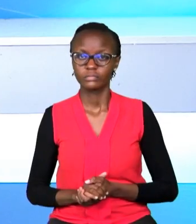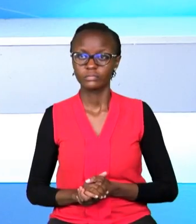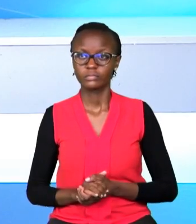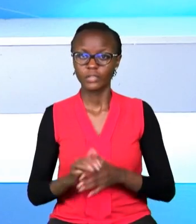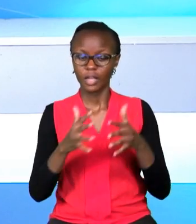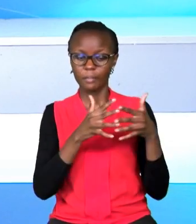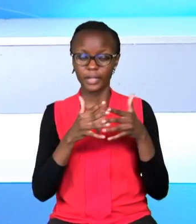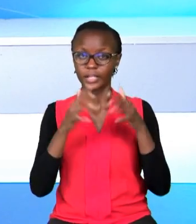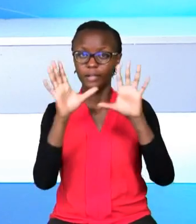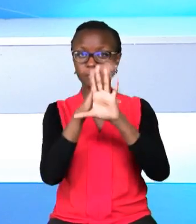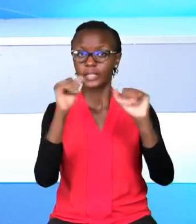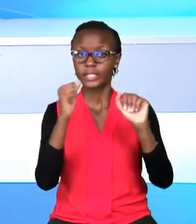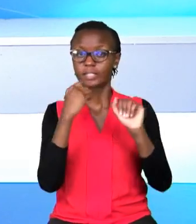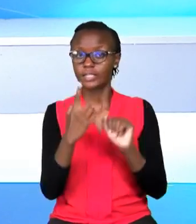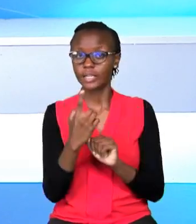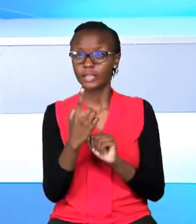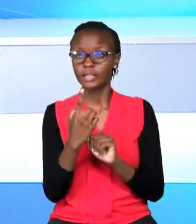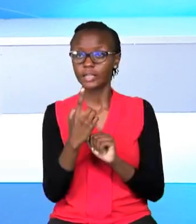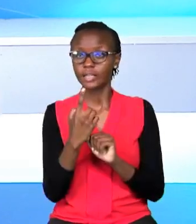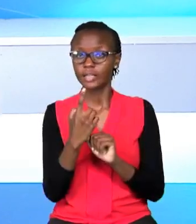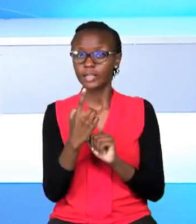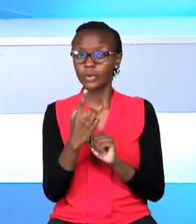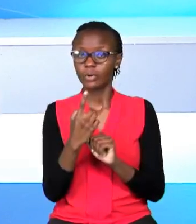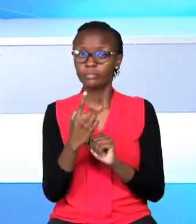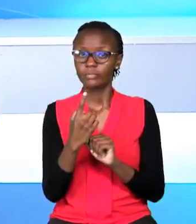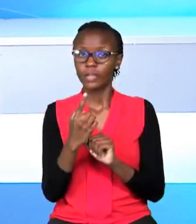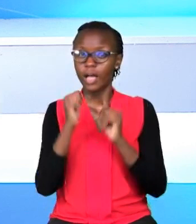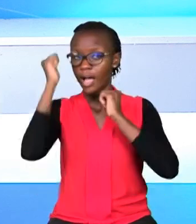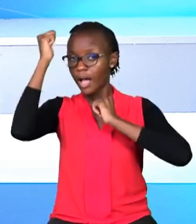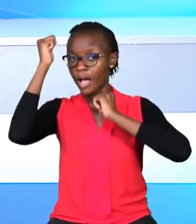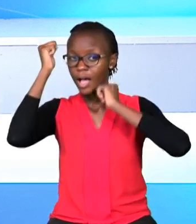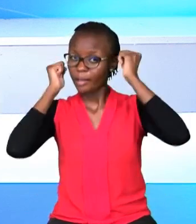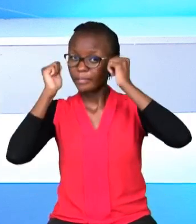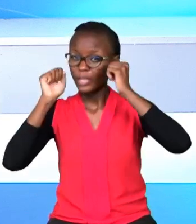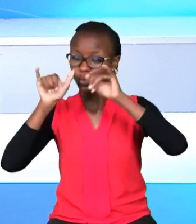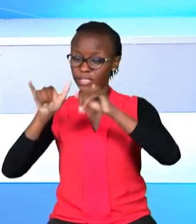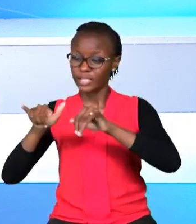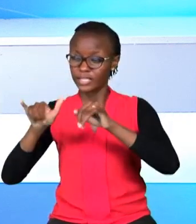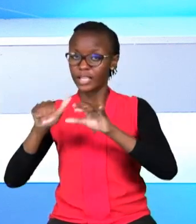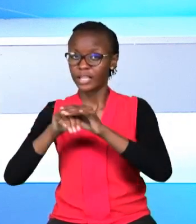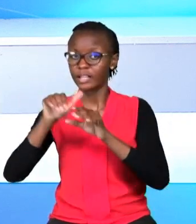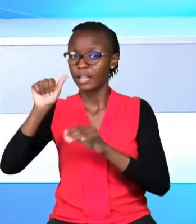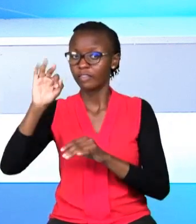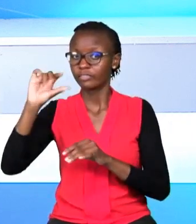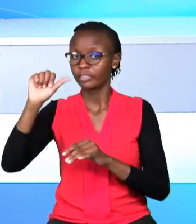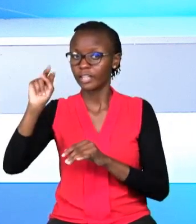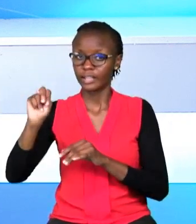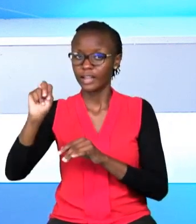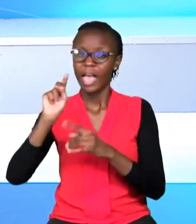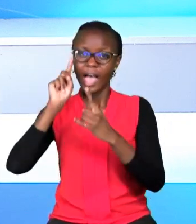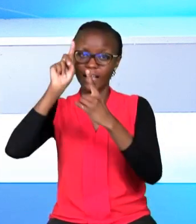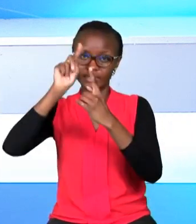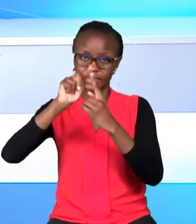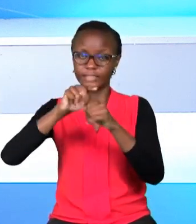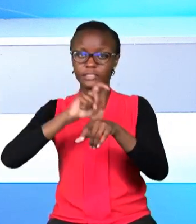U.S. President Joe Biden has said that he will keep troops in Afghanistan until every American is evacuated, even if that means going beyond